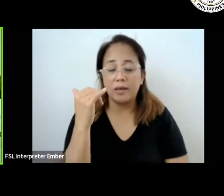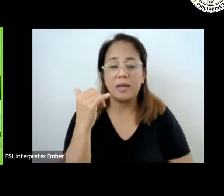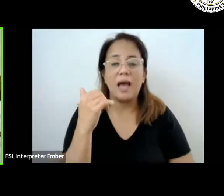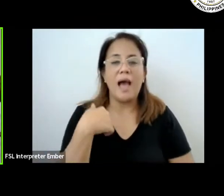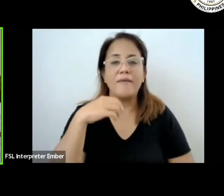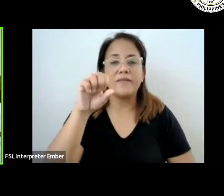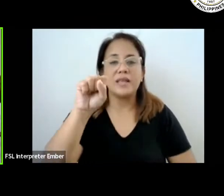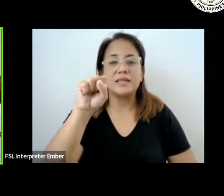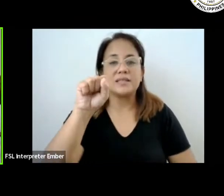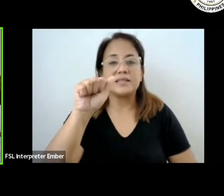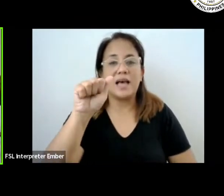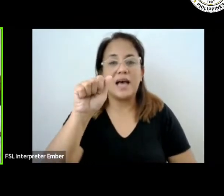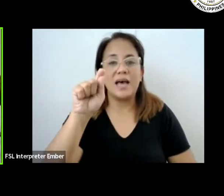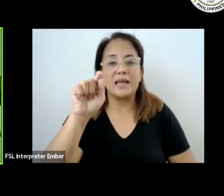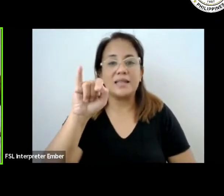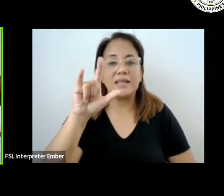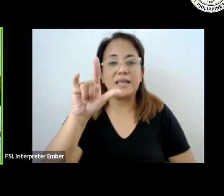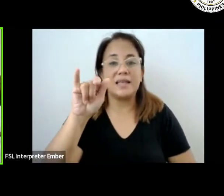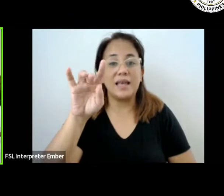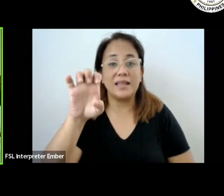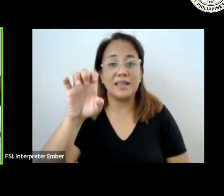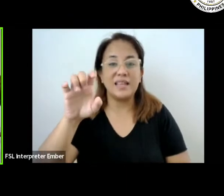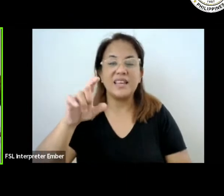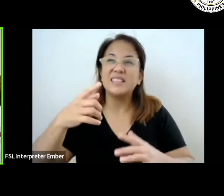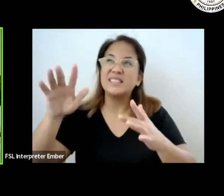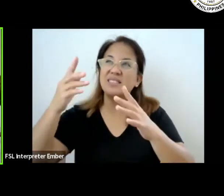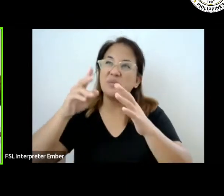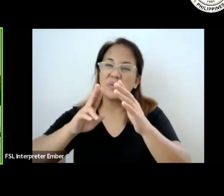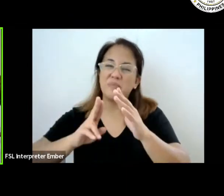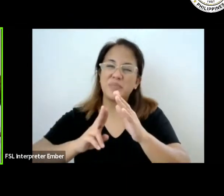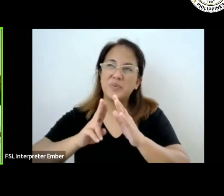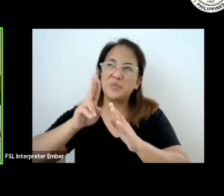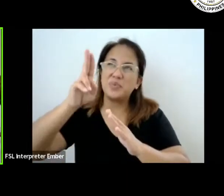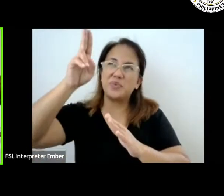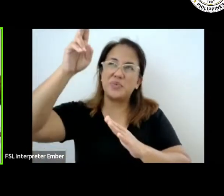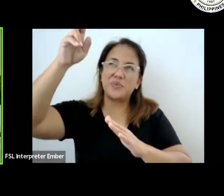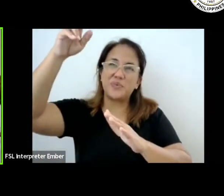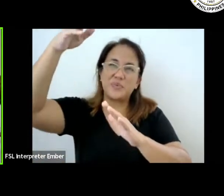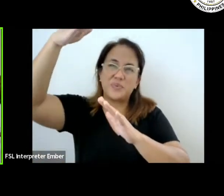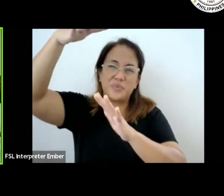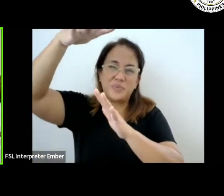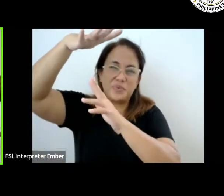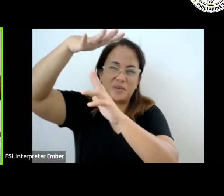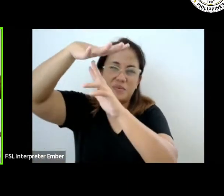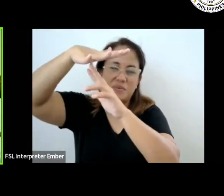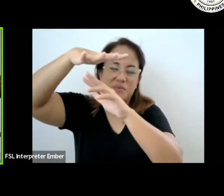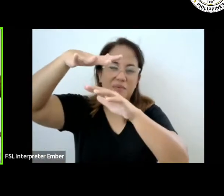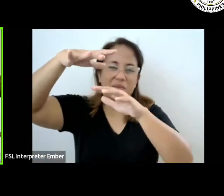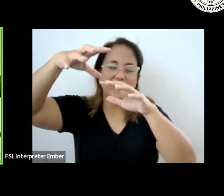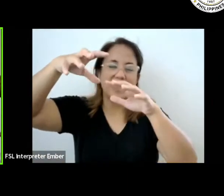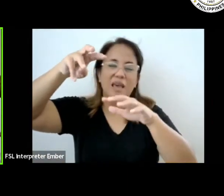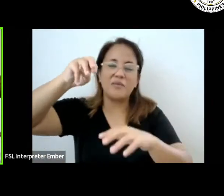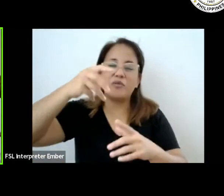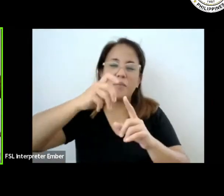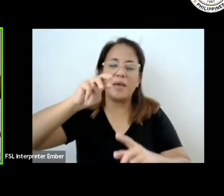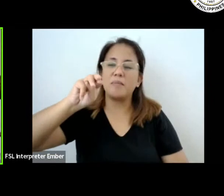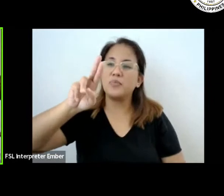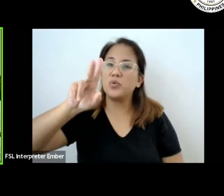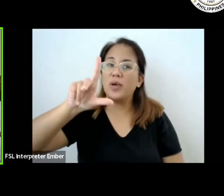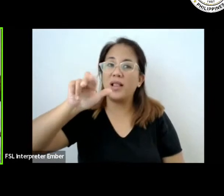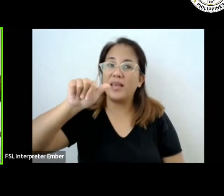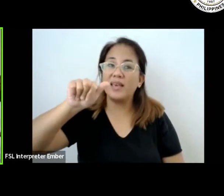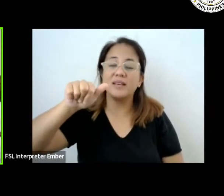satellites that they've already launched, and they will launch soon yung bago, yung mula, MULA. Baka naman